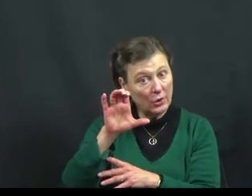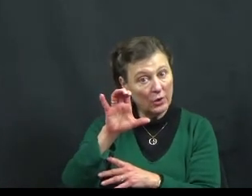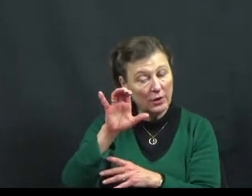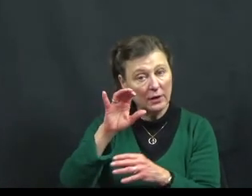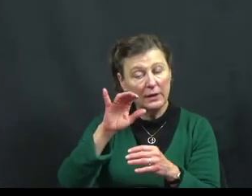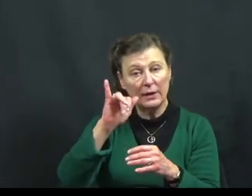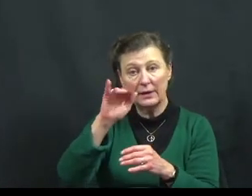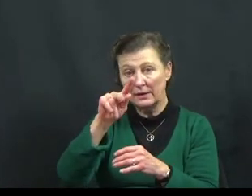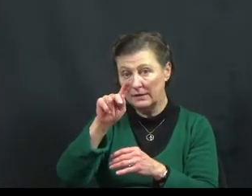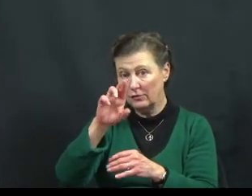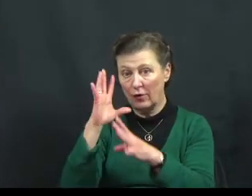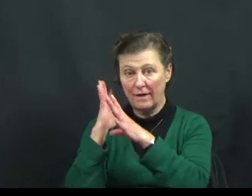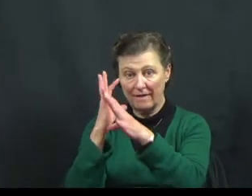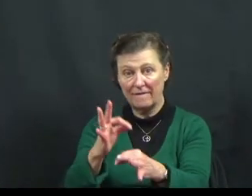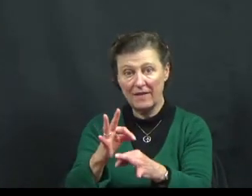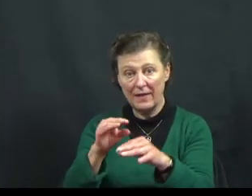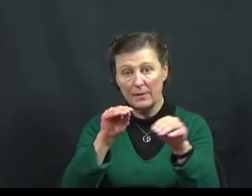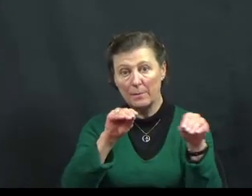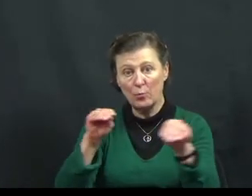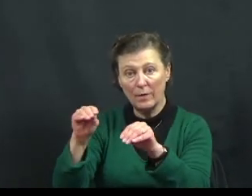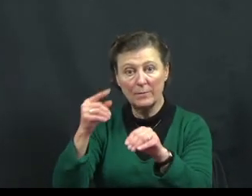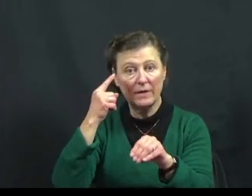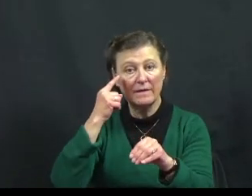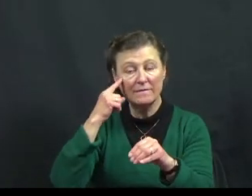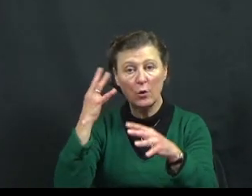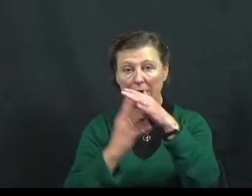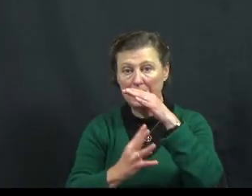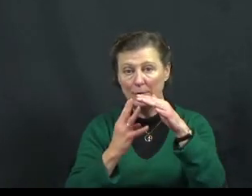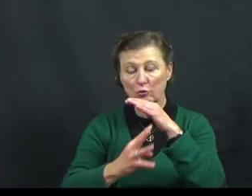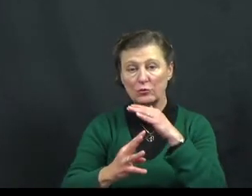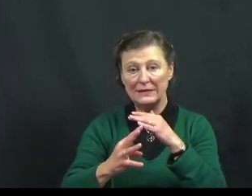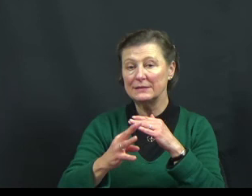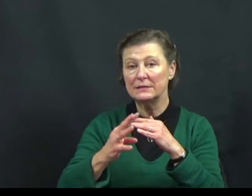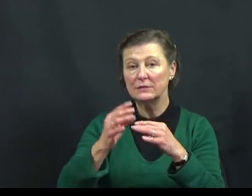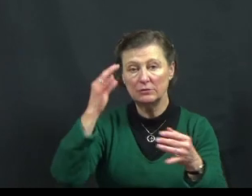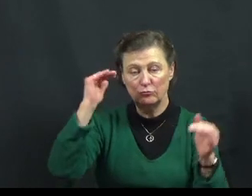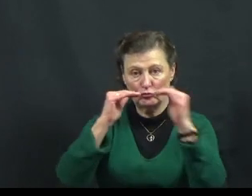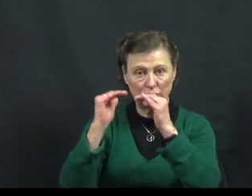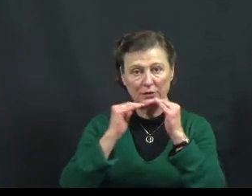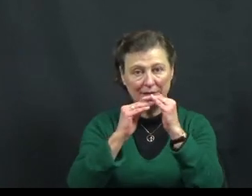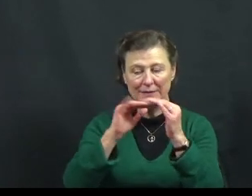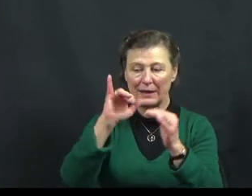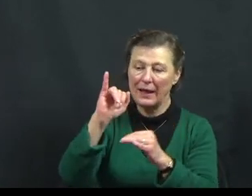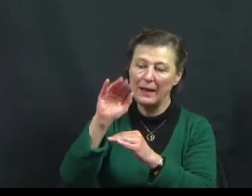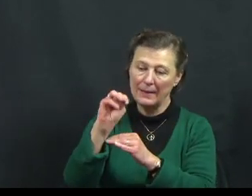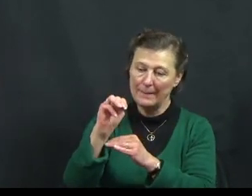Interfaith Movement for Immigrant Justice, or IMIRJ.